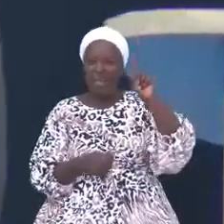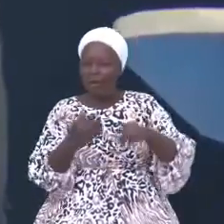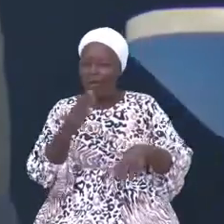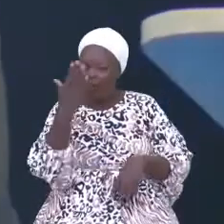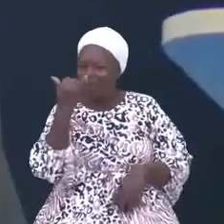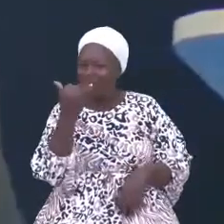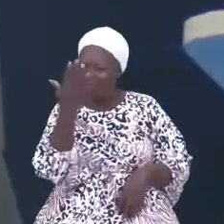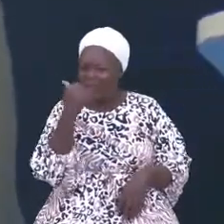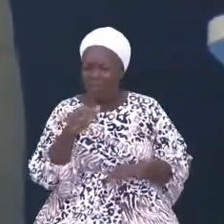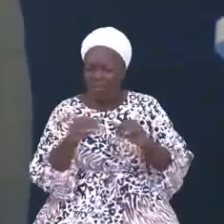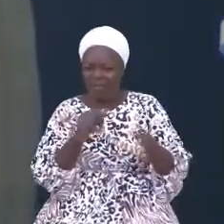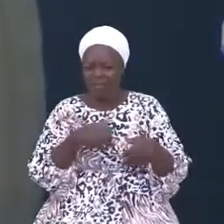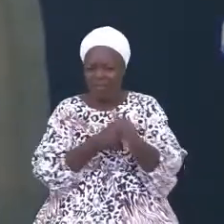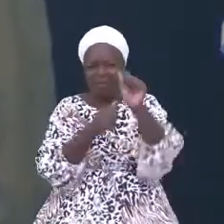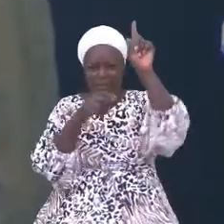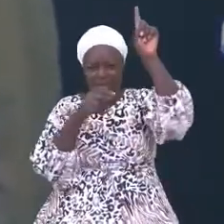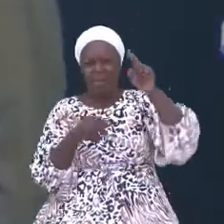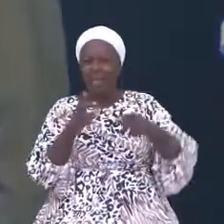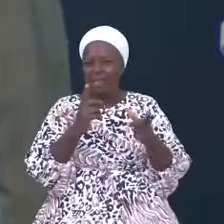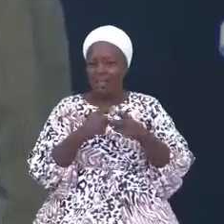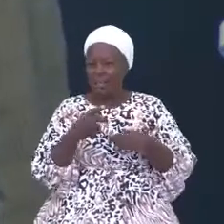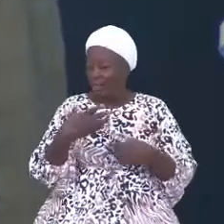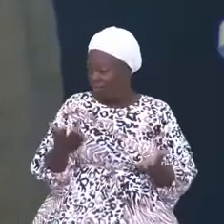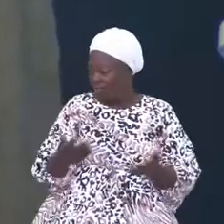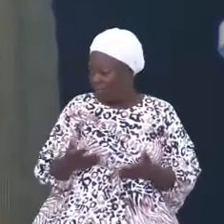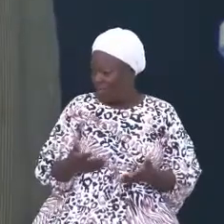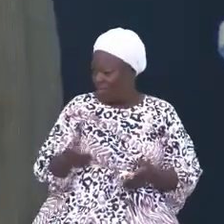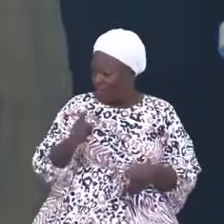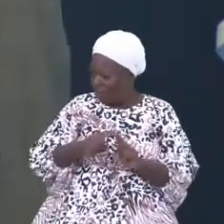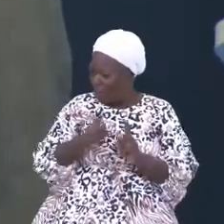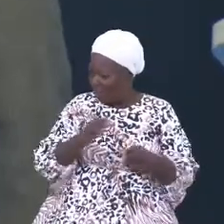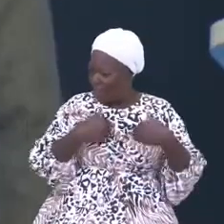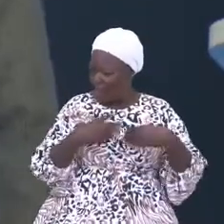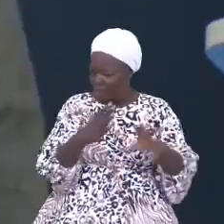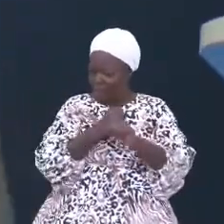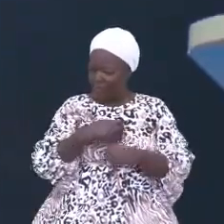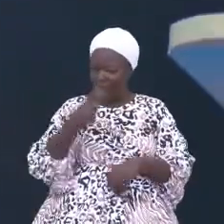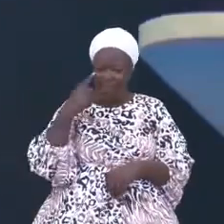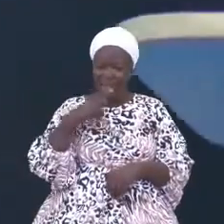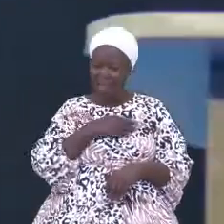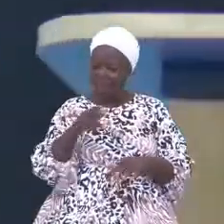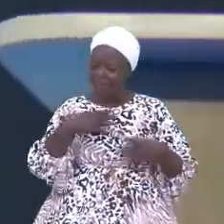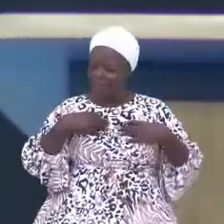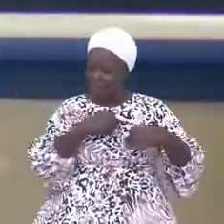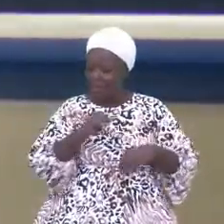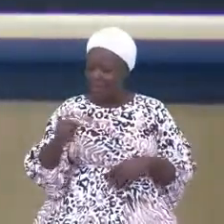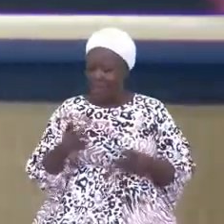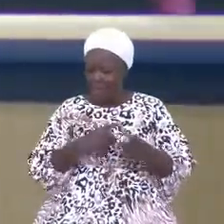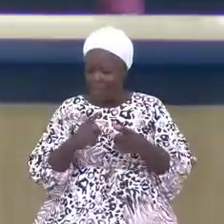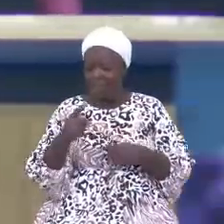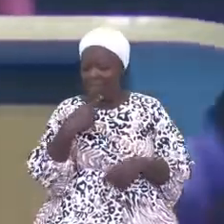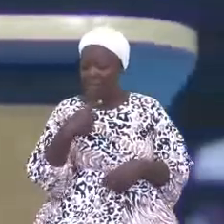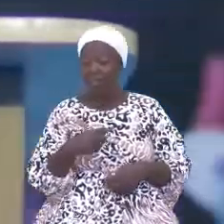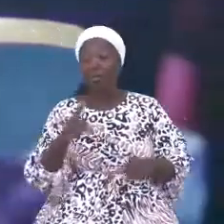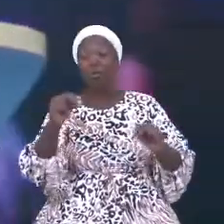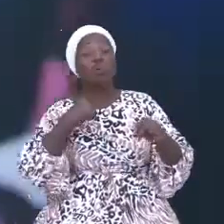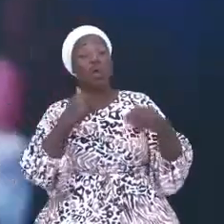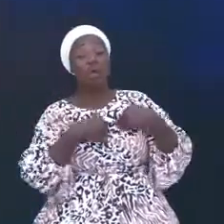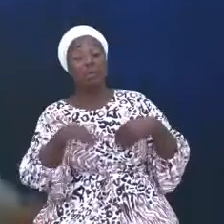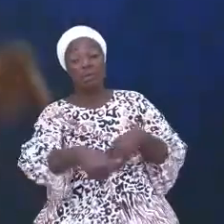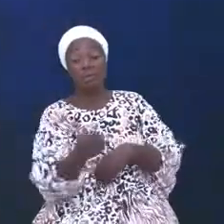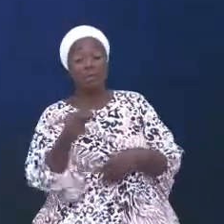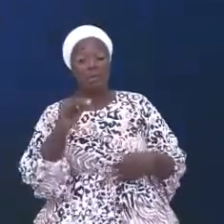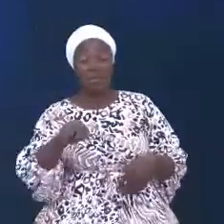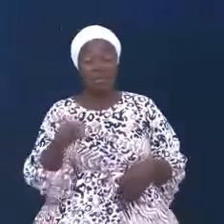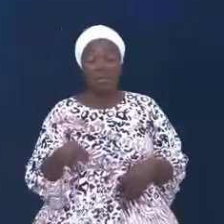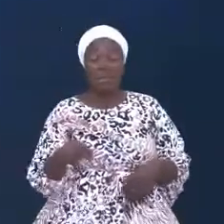all, they've got the sight and their healing. They said, we have other needs.